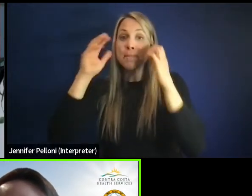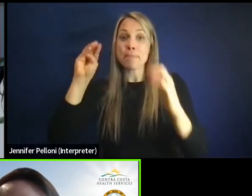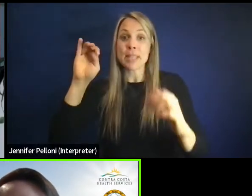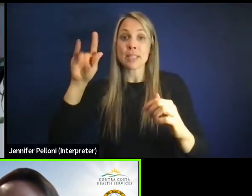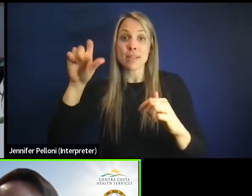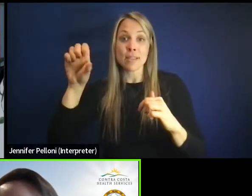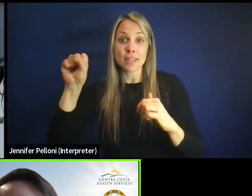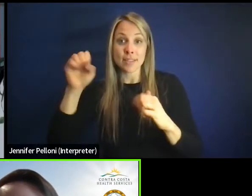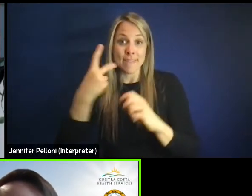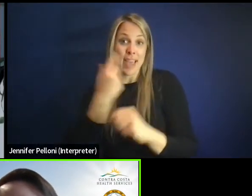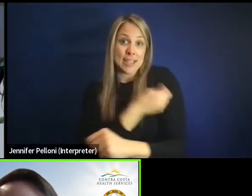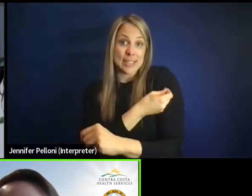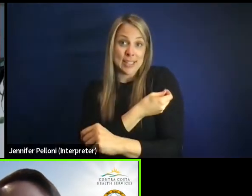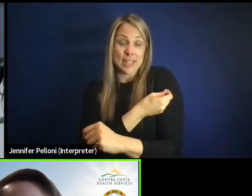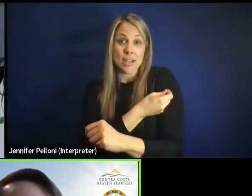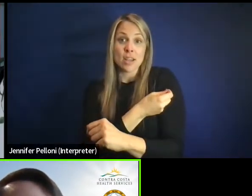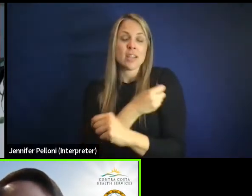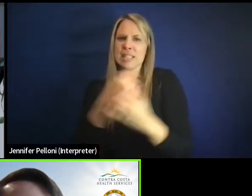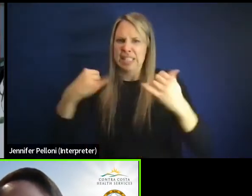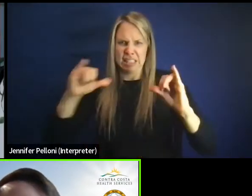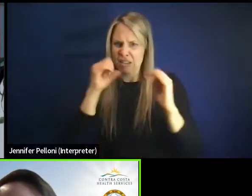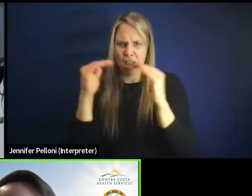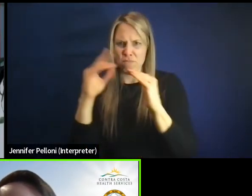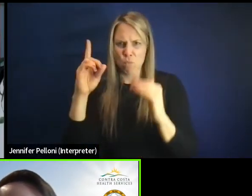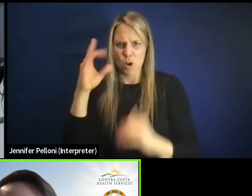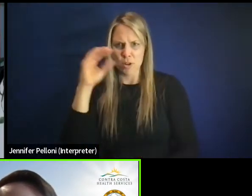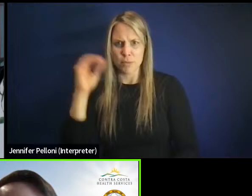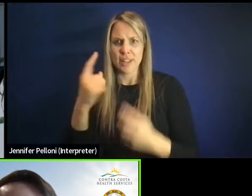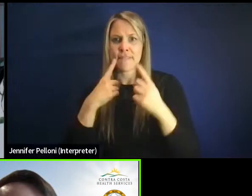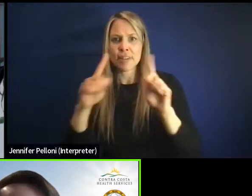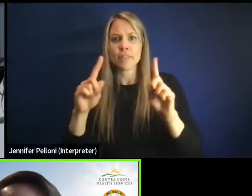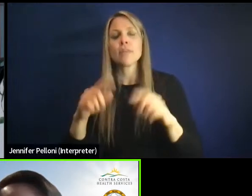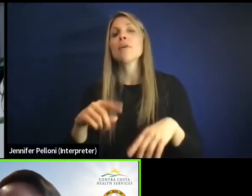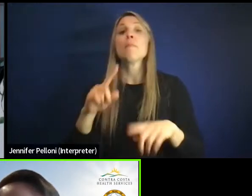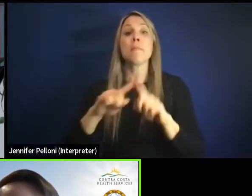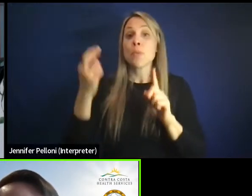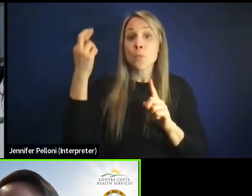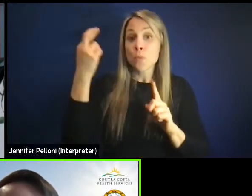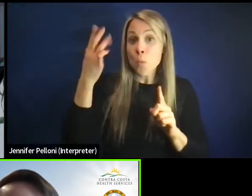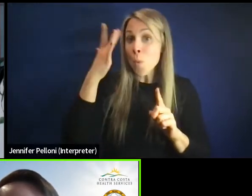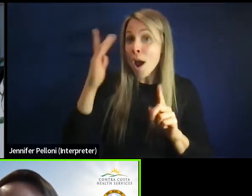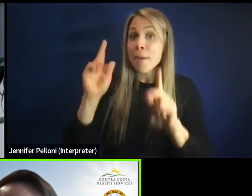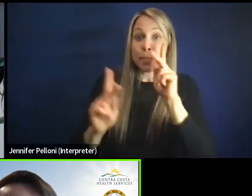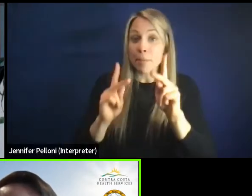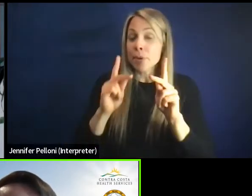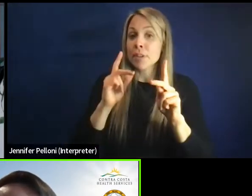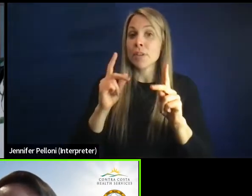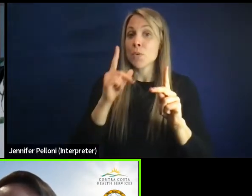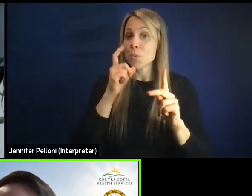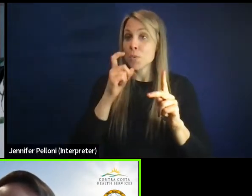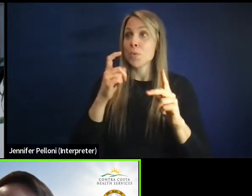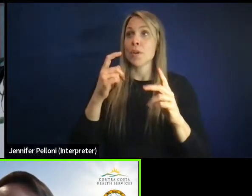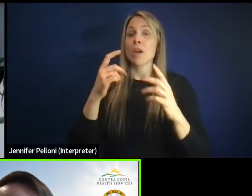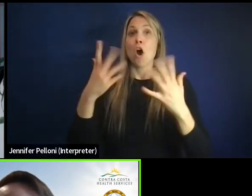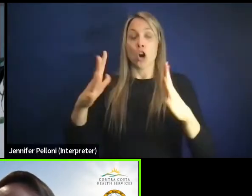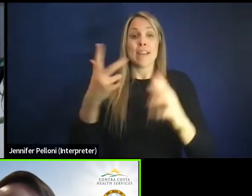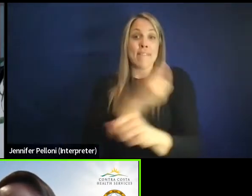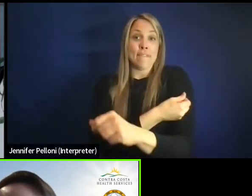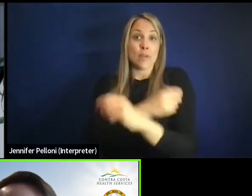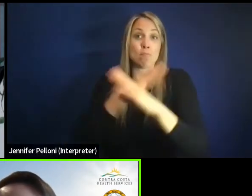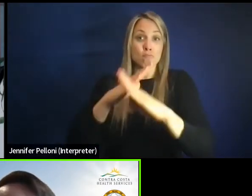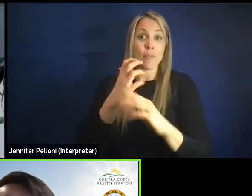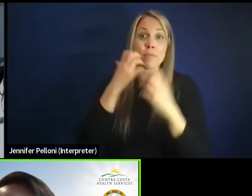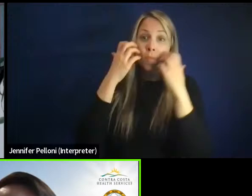effective. The reason we're not seeing people in this country who've been vaccinated against measles